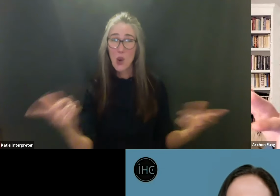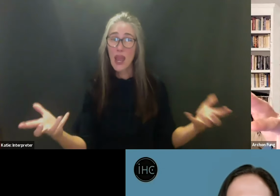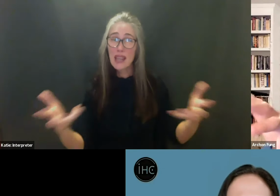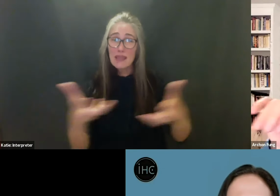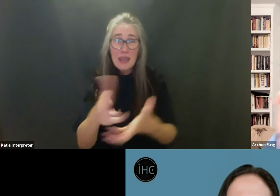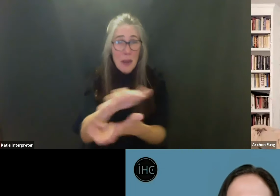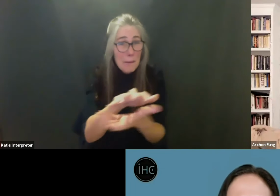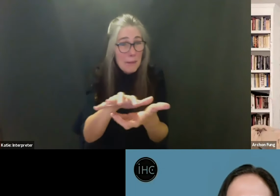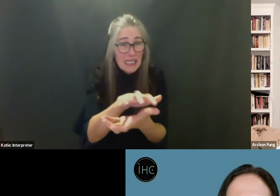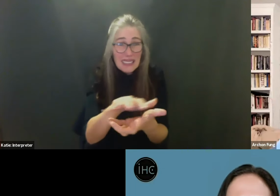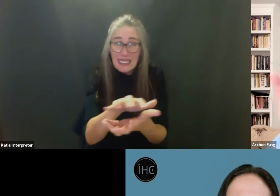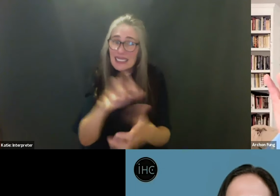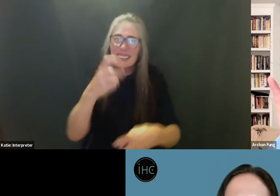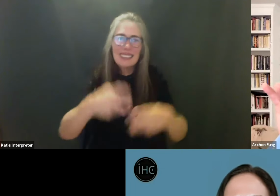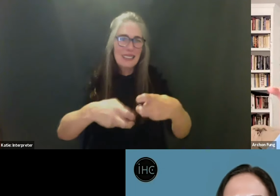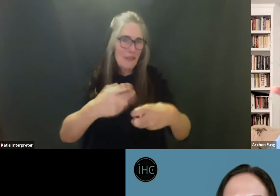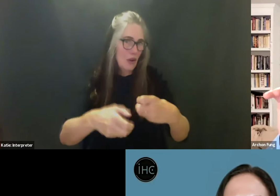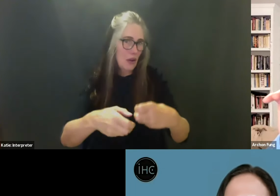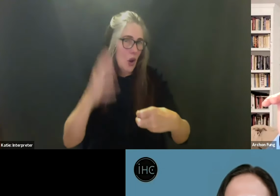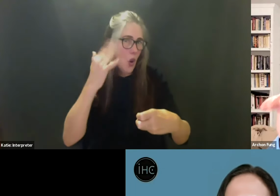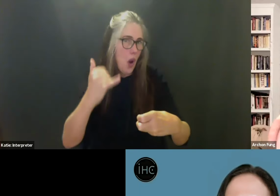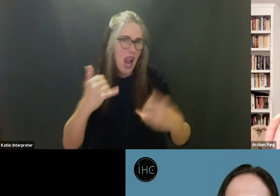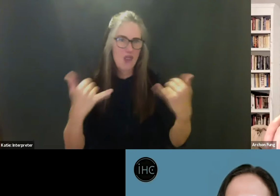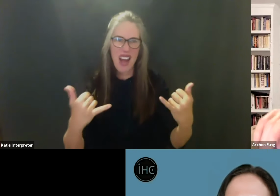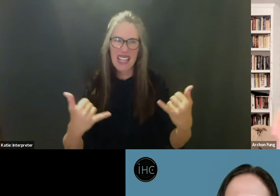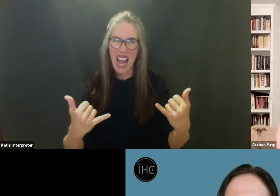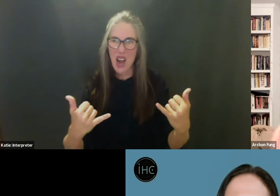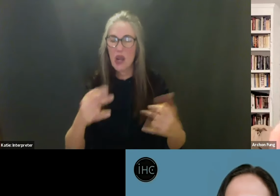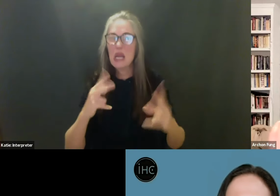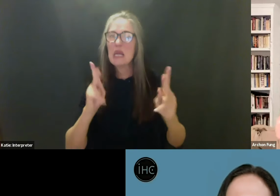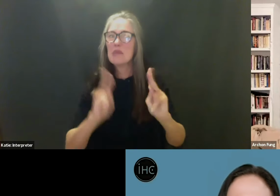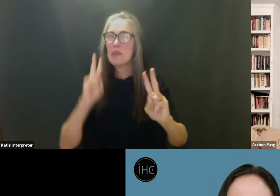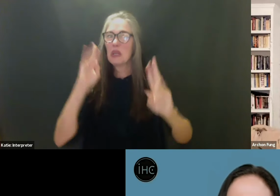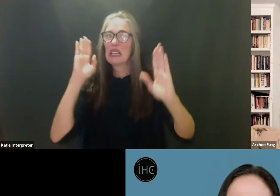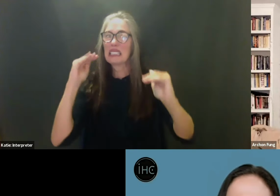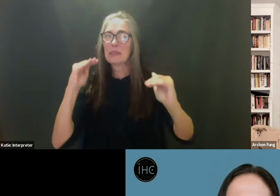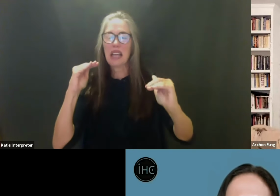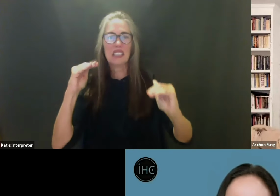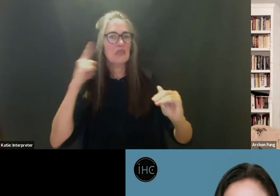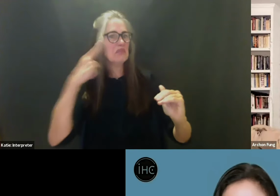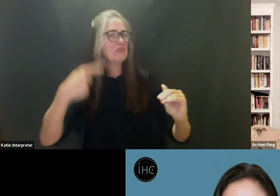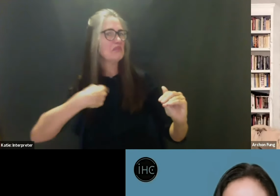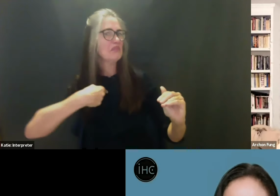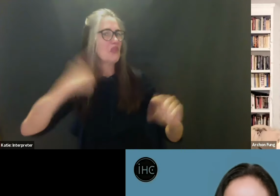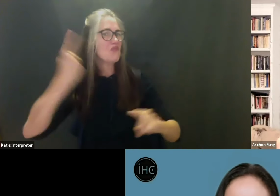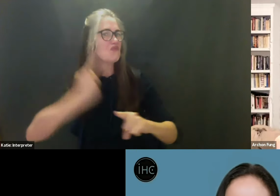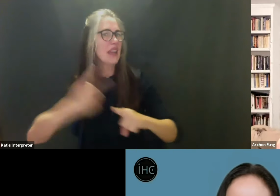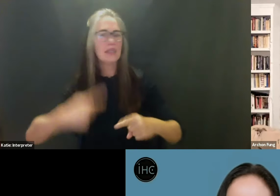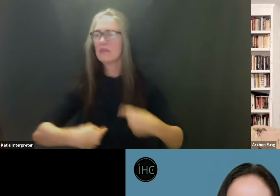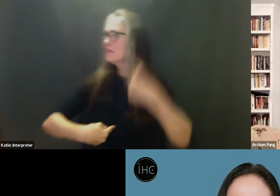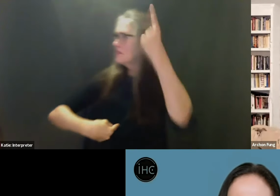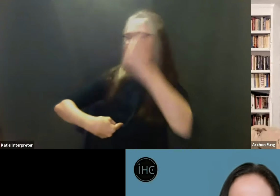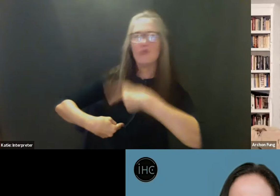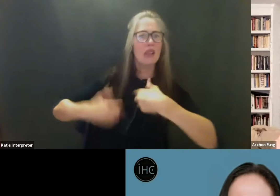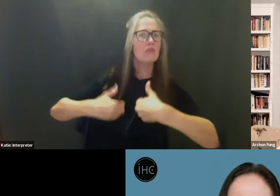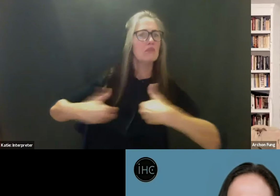for polarization are so, so great. And there's, you know, political scientists talk about two different forms of polarization.